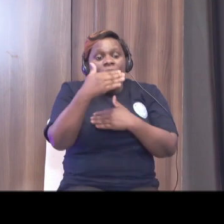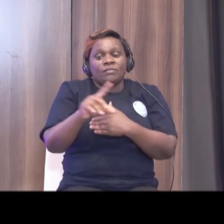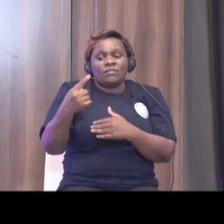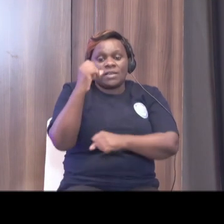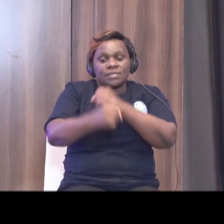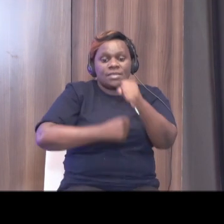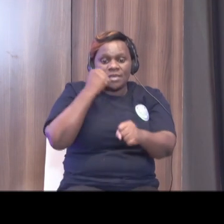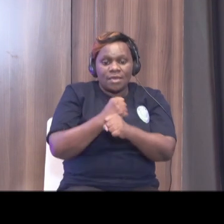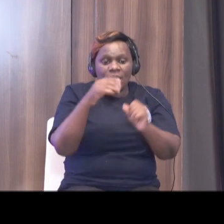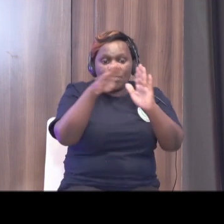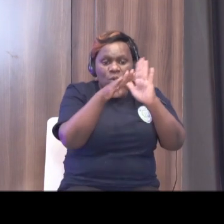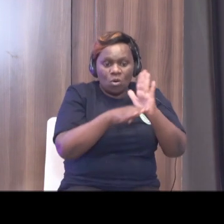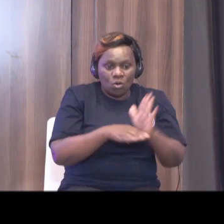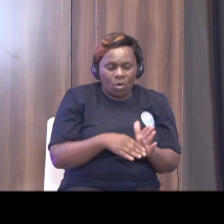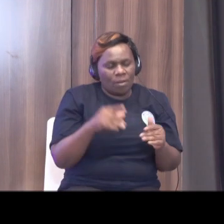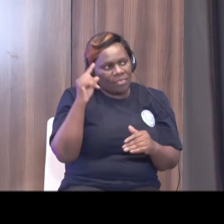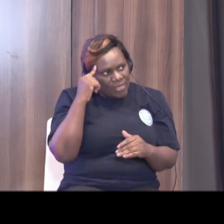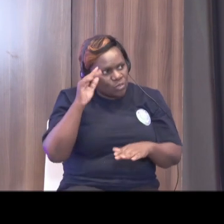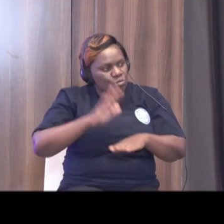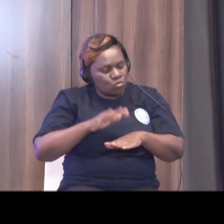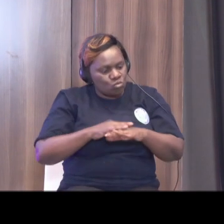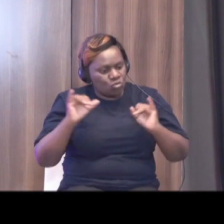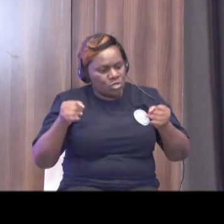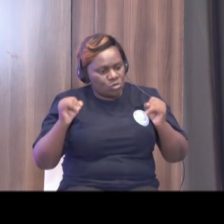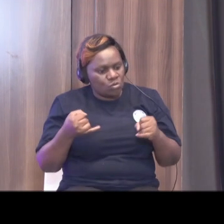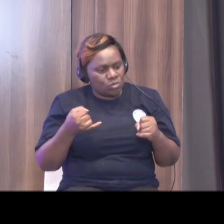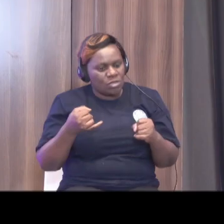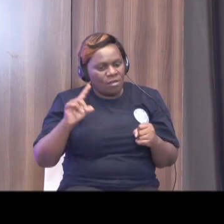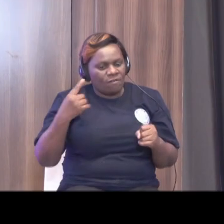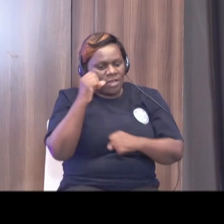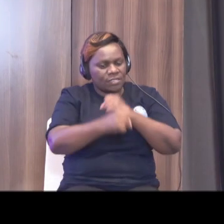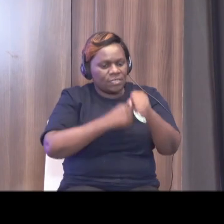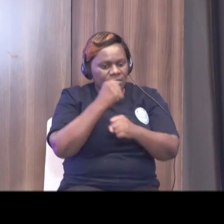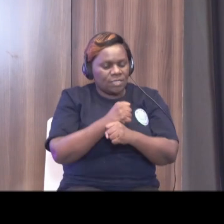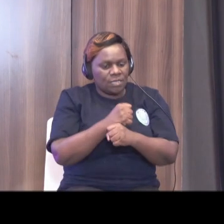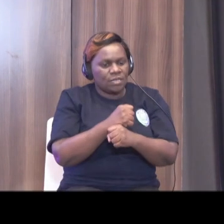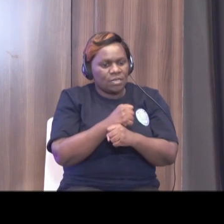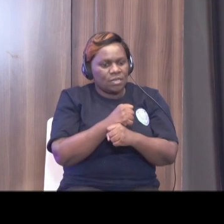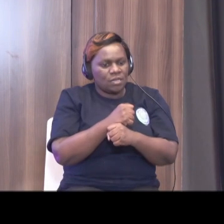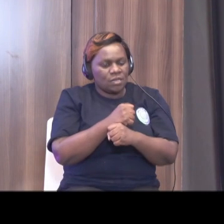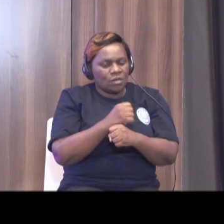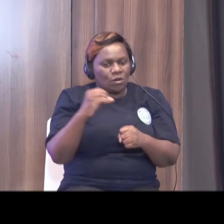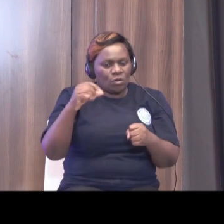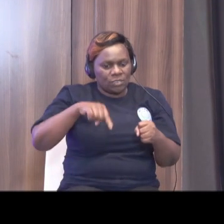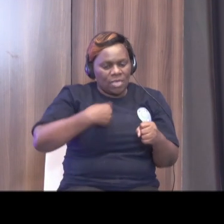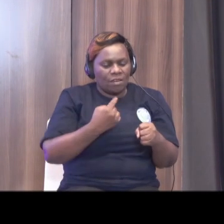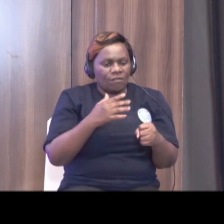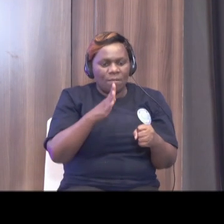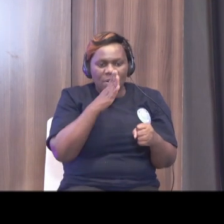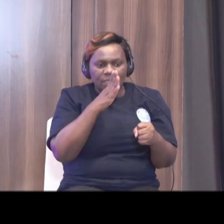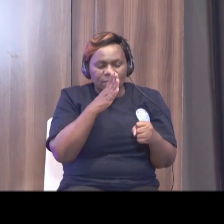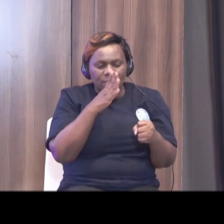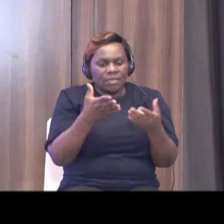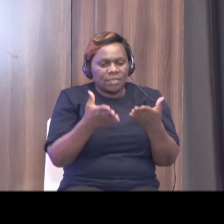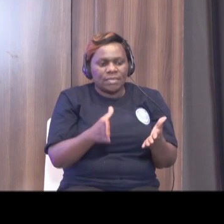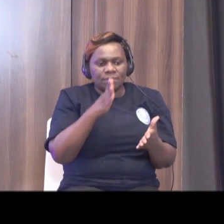year of the program, we had, I think, good news. In the first year, Argentina achieved coverage rates for RSV maternal similar to